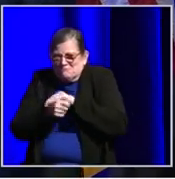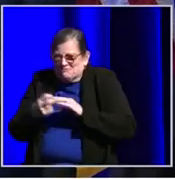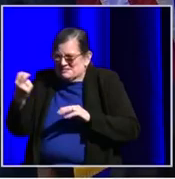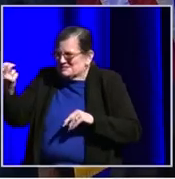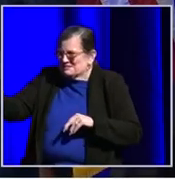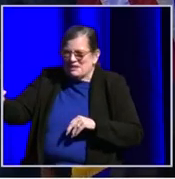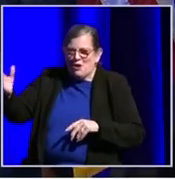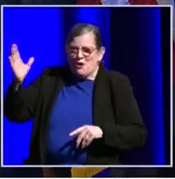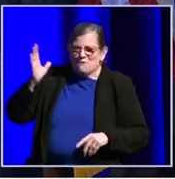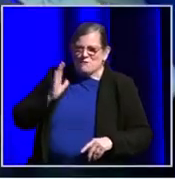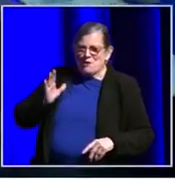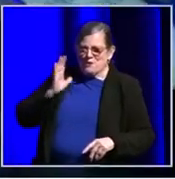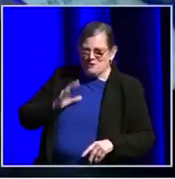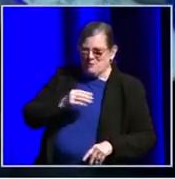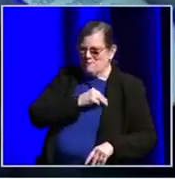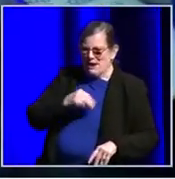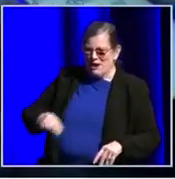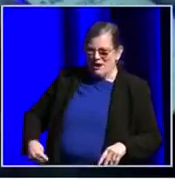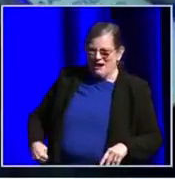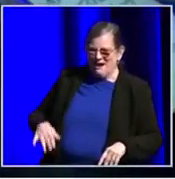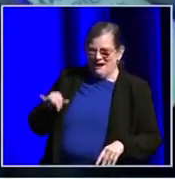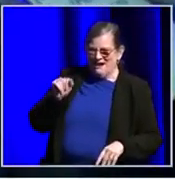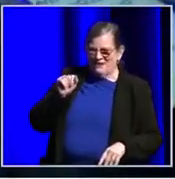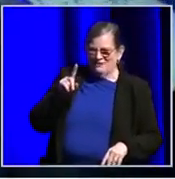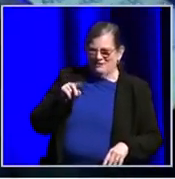Adrian Fenty.